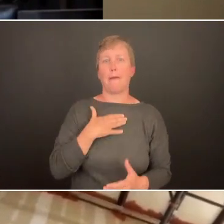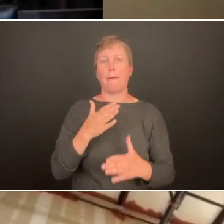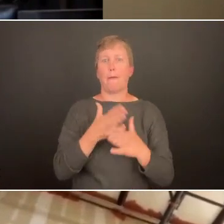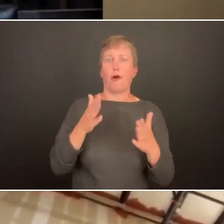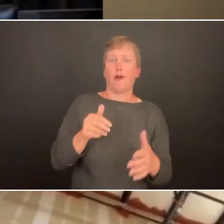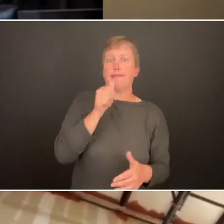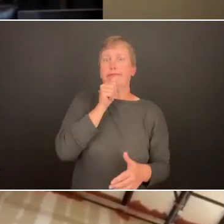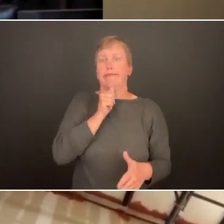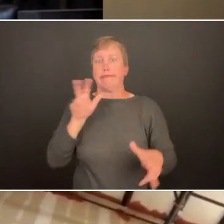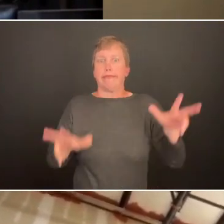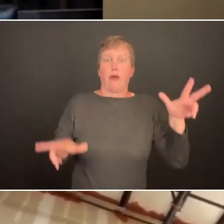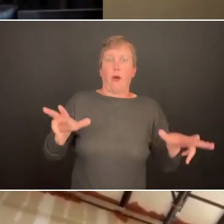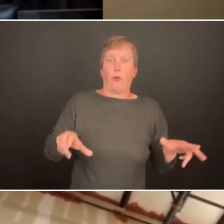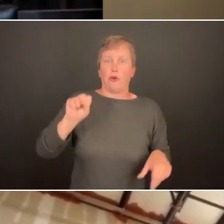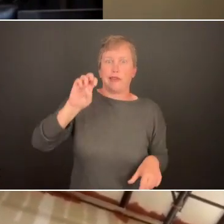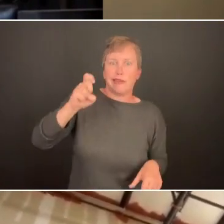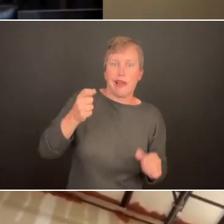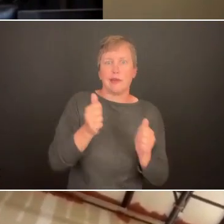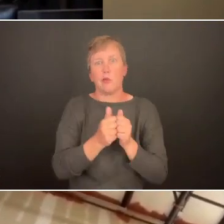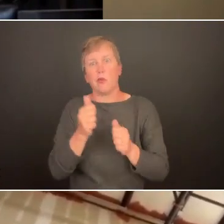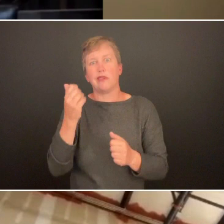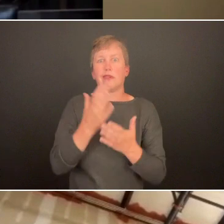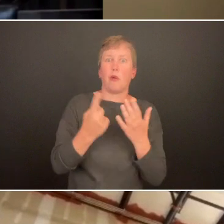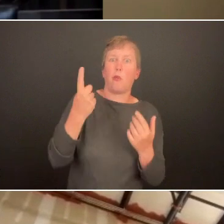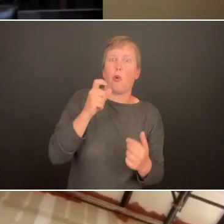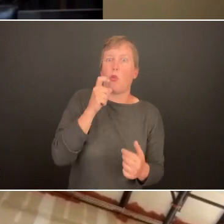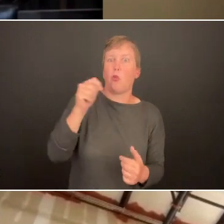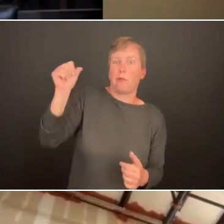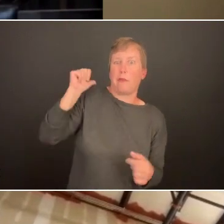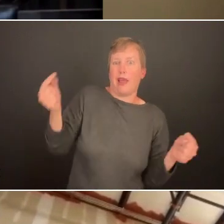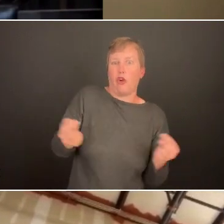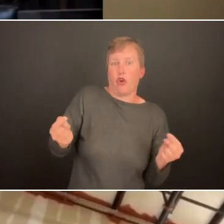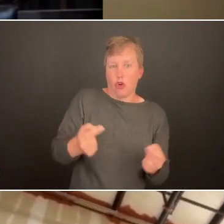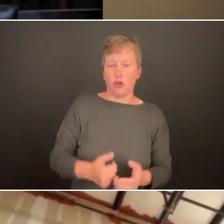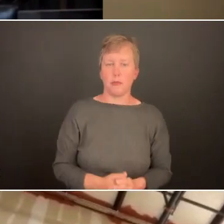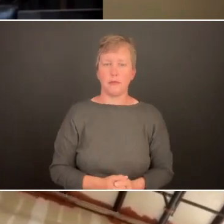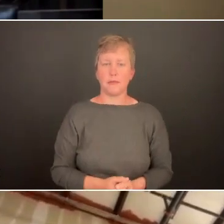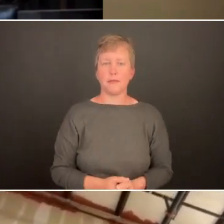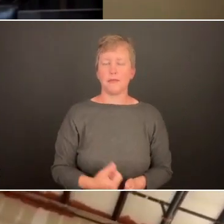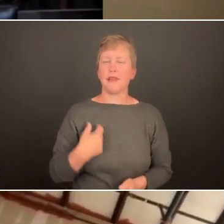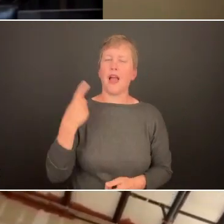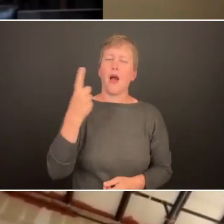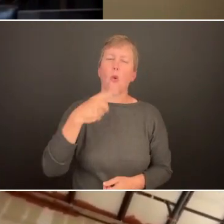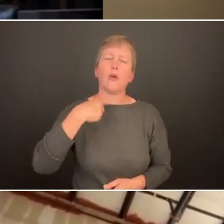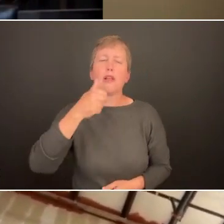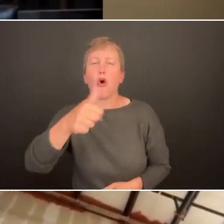feel more natural. And like my partner's not having sex with someone that has a spinal cord